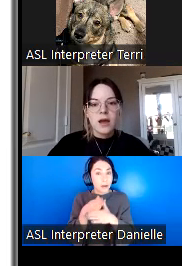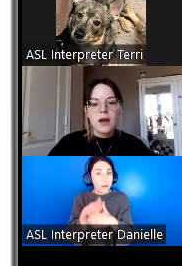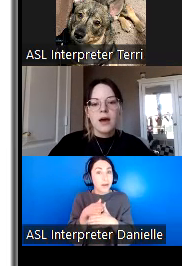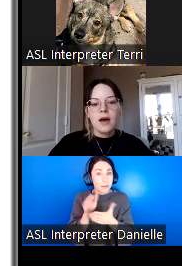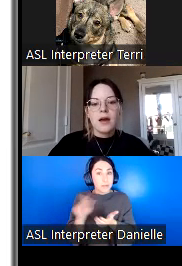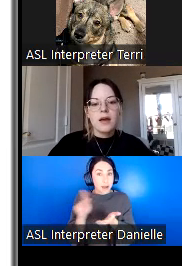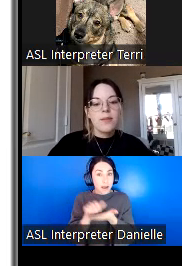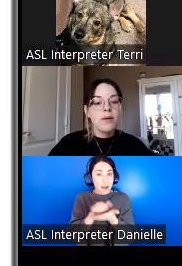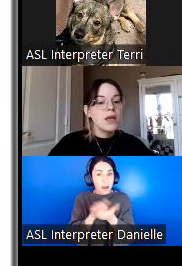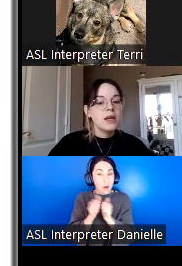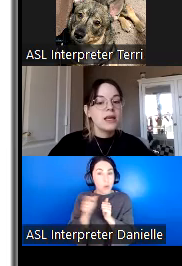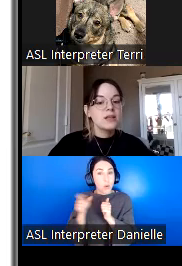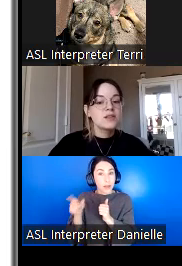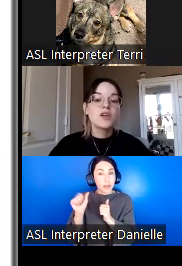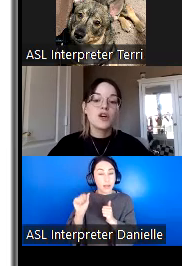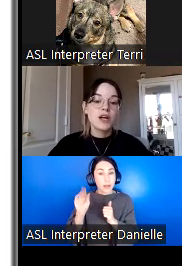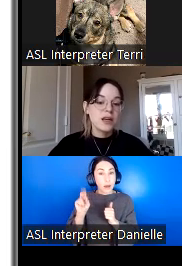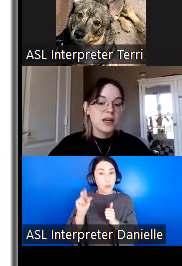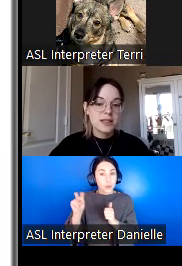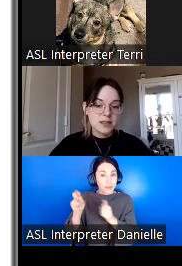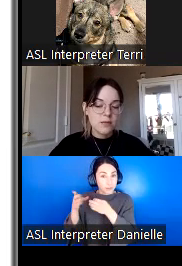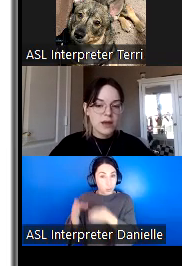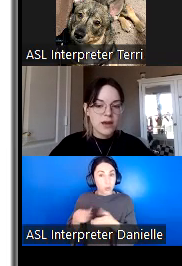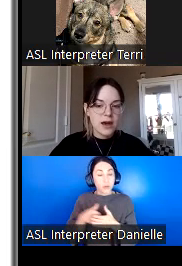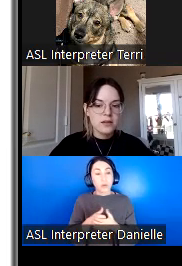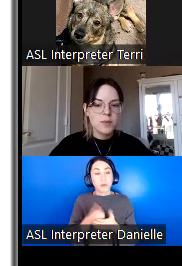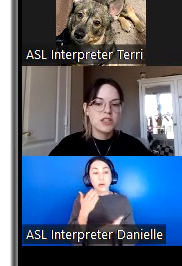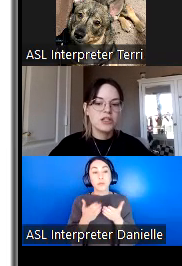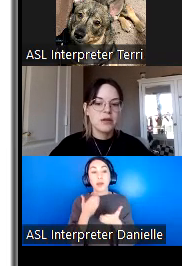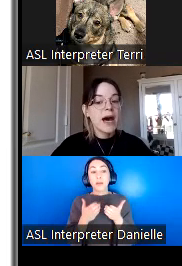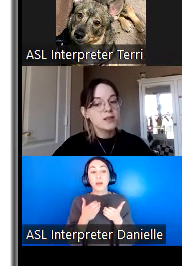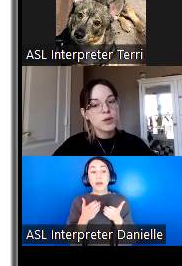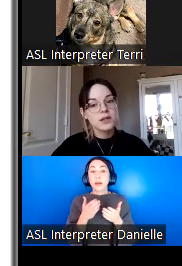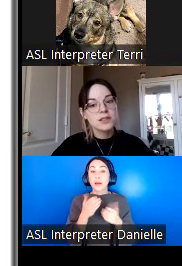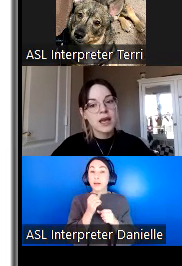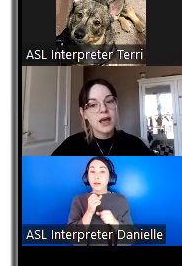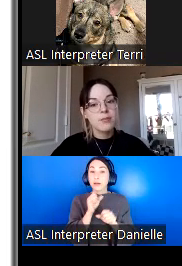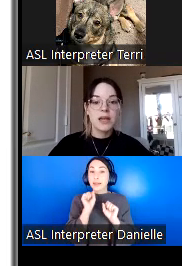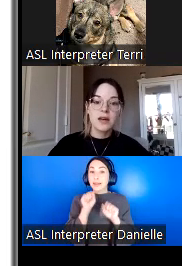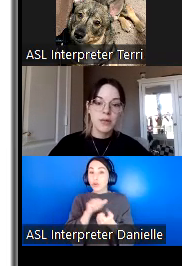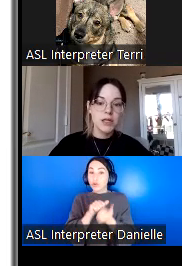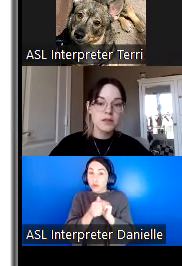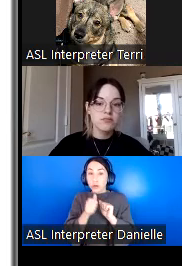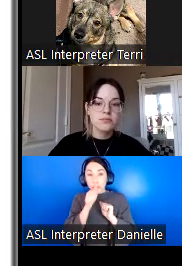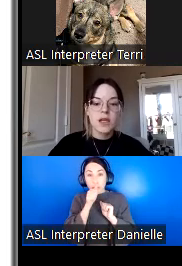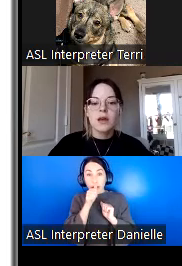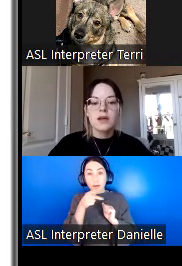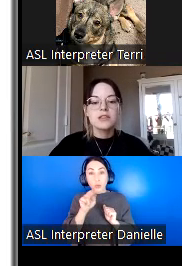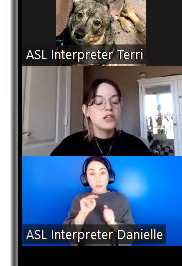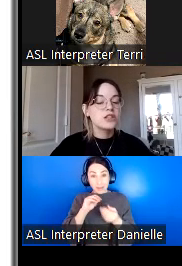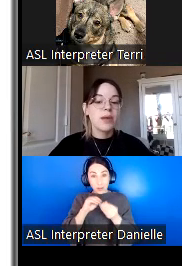party. It may mean securing existing bank accounts by changing passwords and PIN